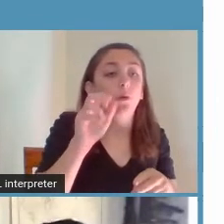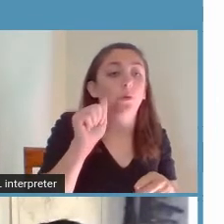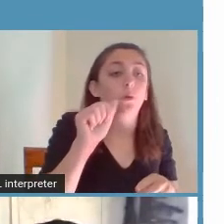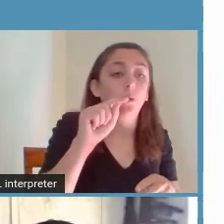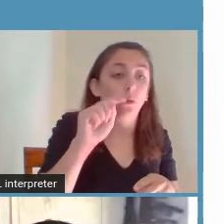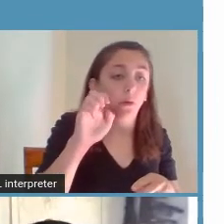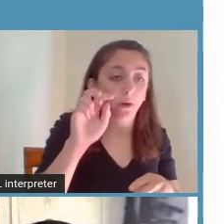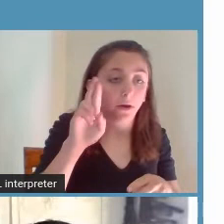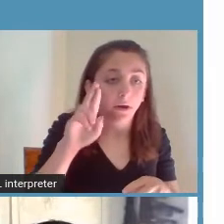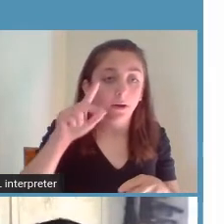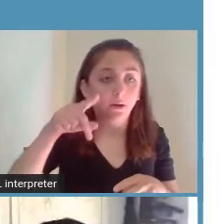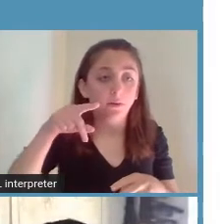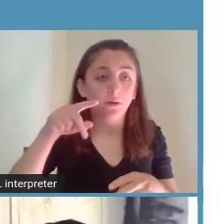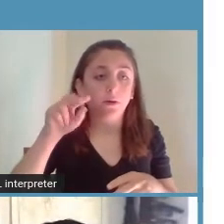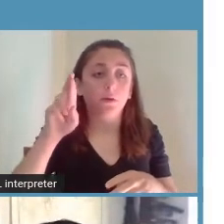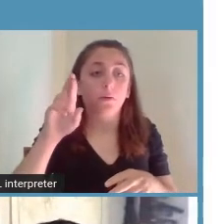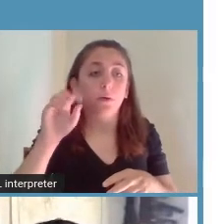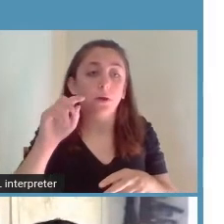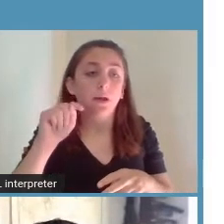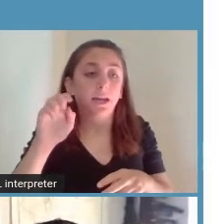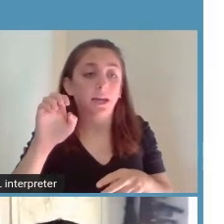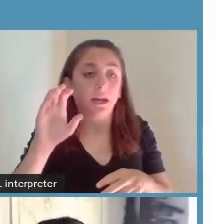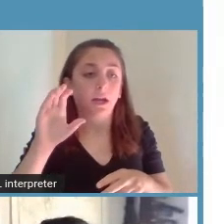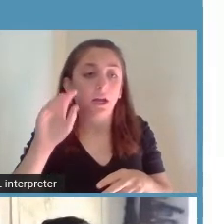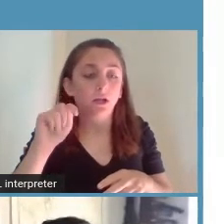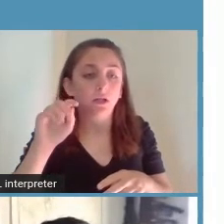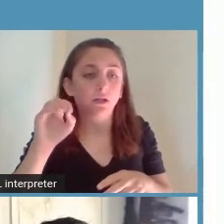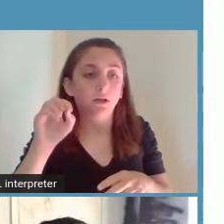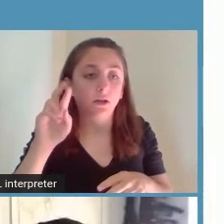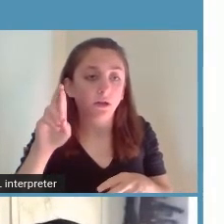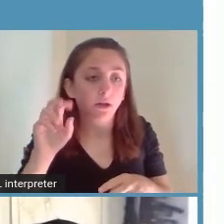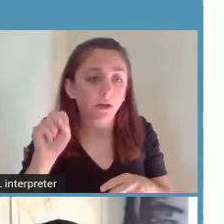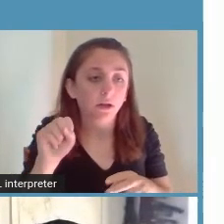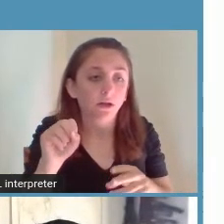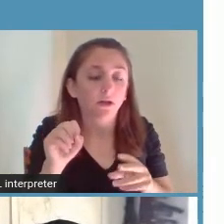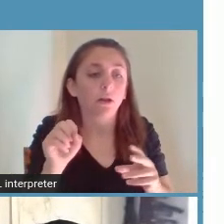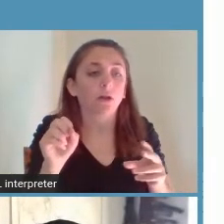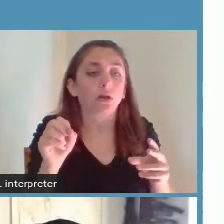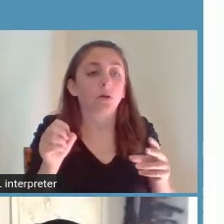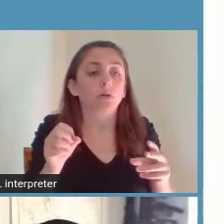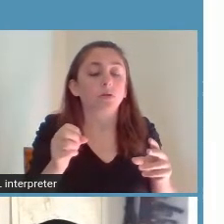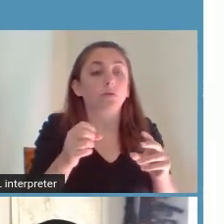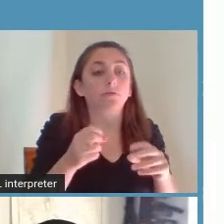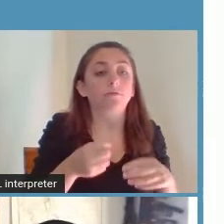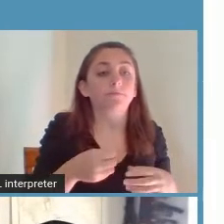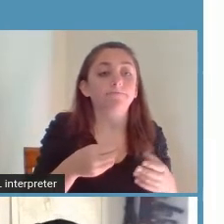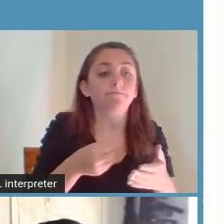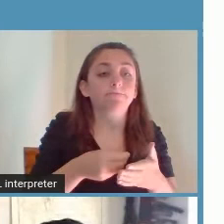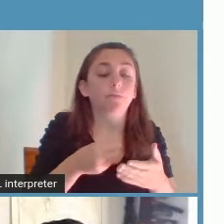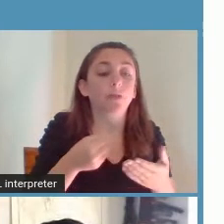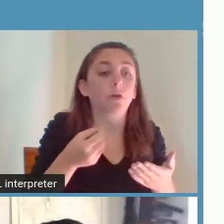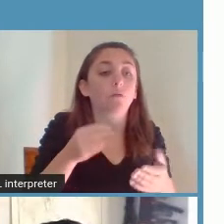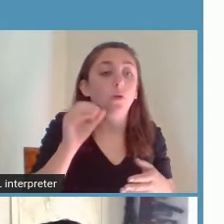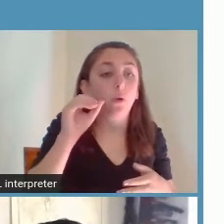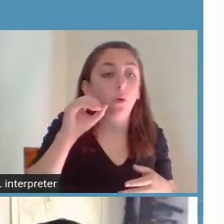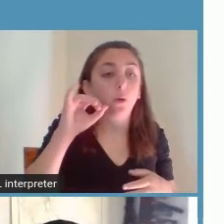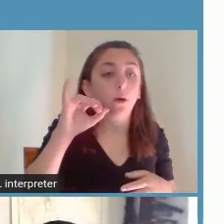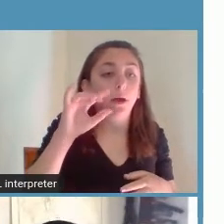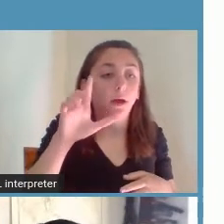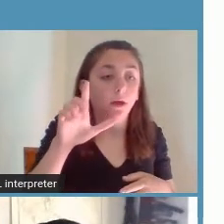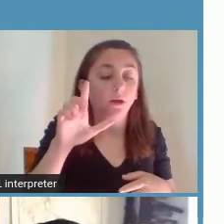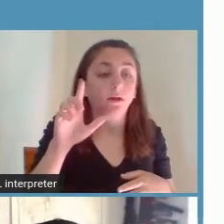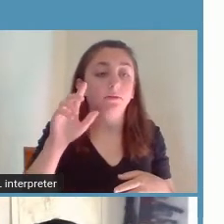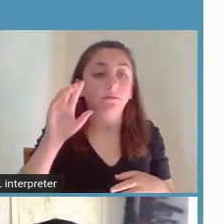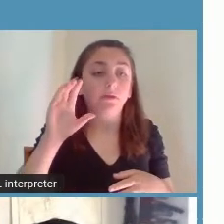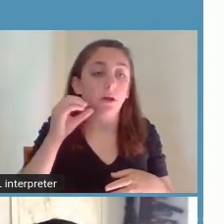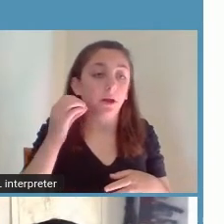people. Now, the local media, which was funded by the oil companies, really